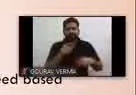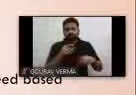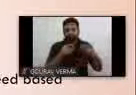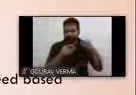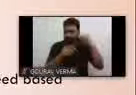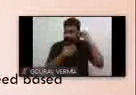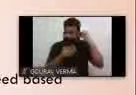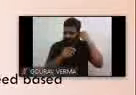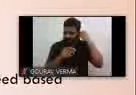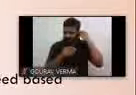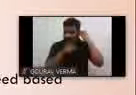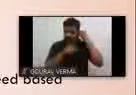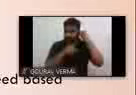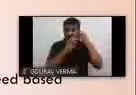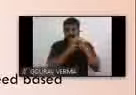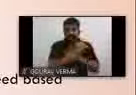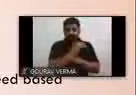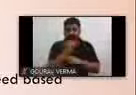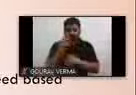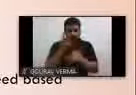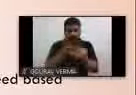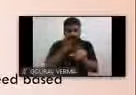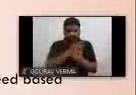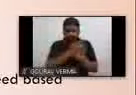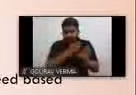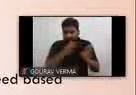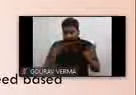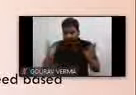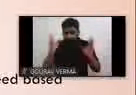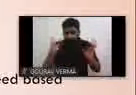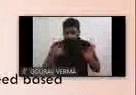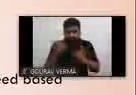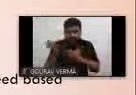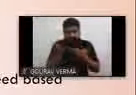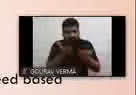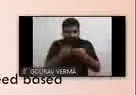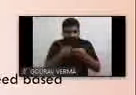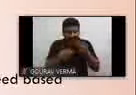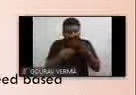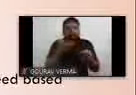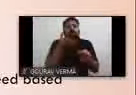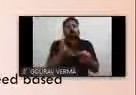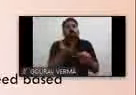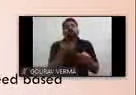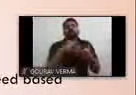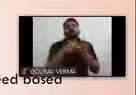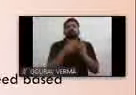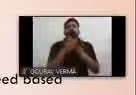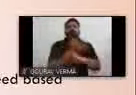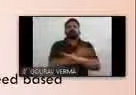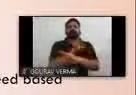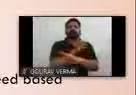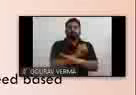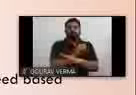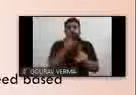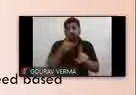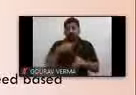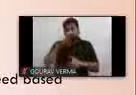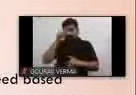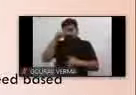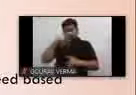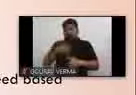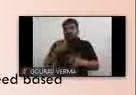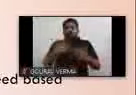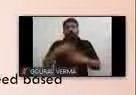early 0 to 3 years mein provide karte hain. But in our country, we take it as 0 to 6. In